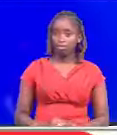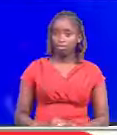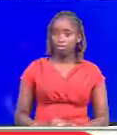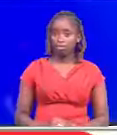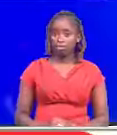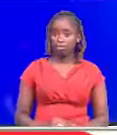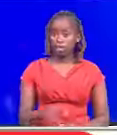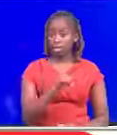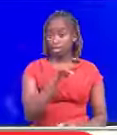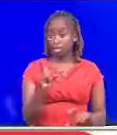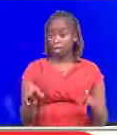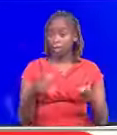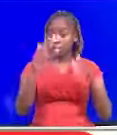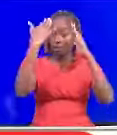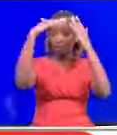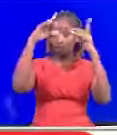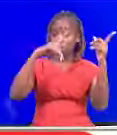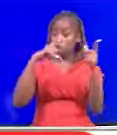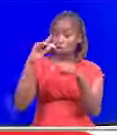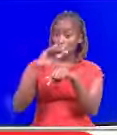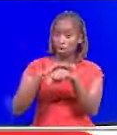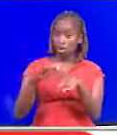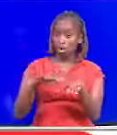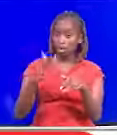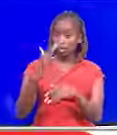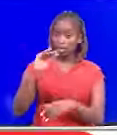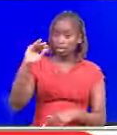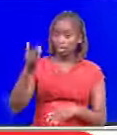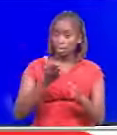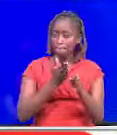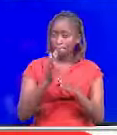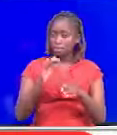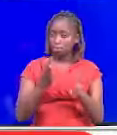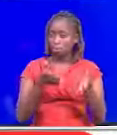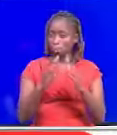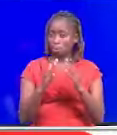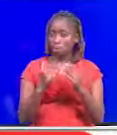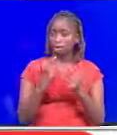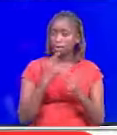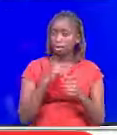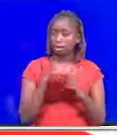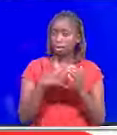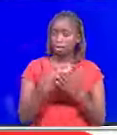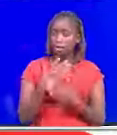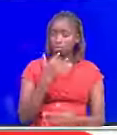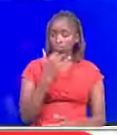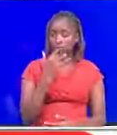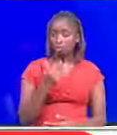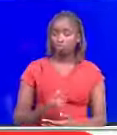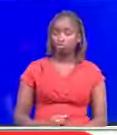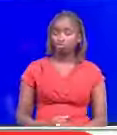The media professionals made their way along the city's main streets, castigating the disciplined forces.